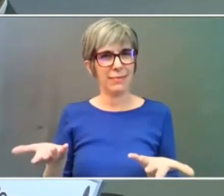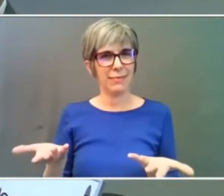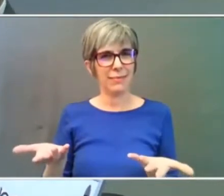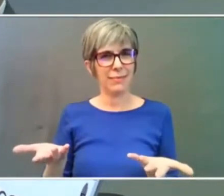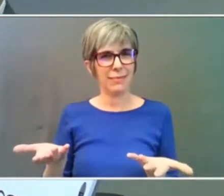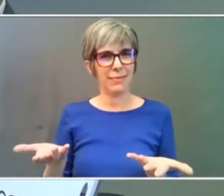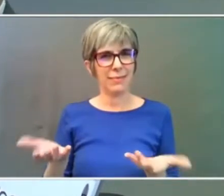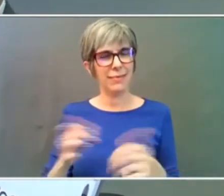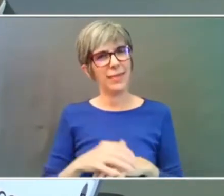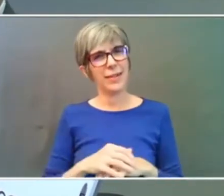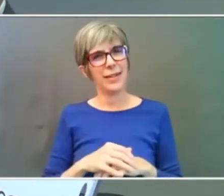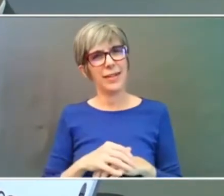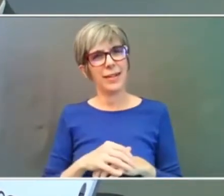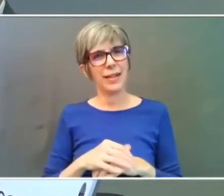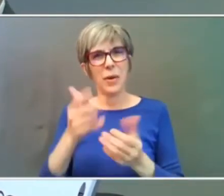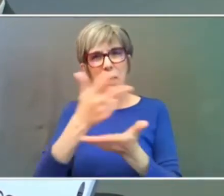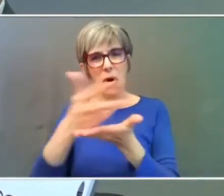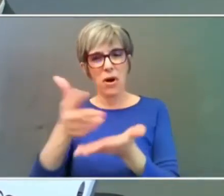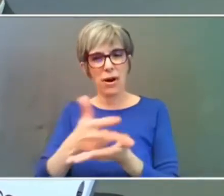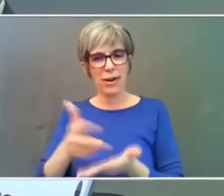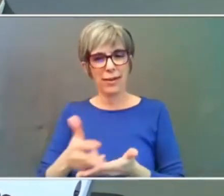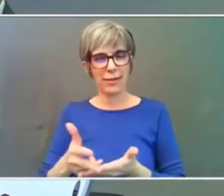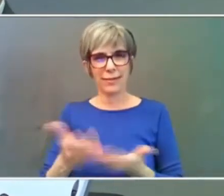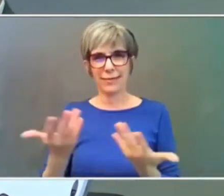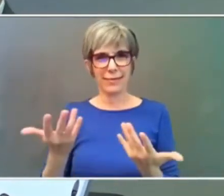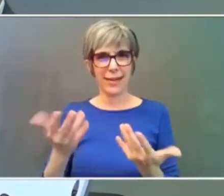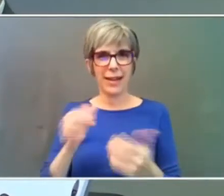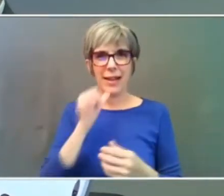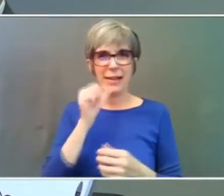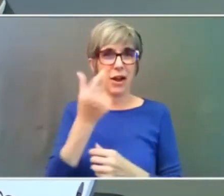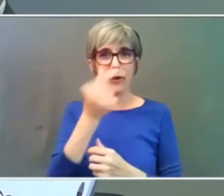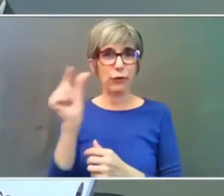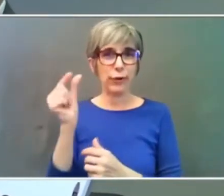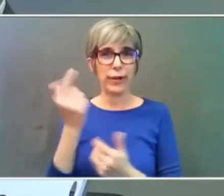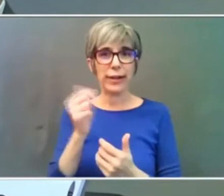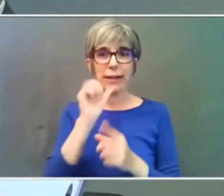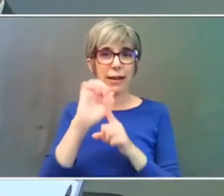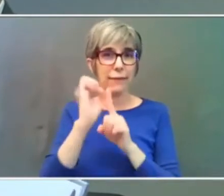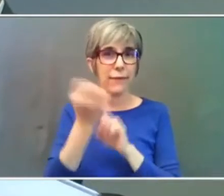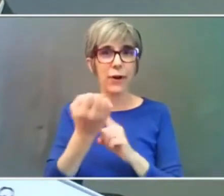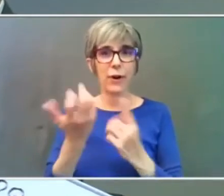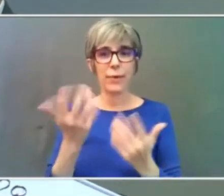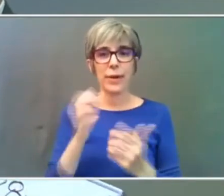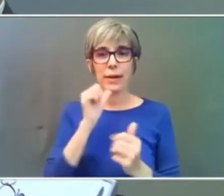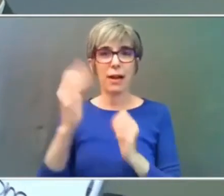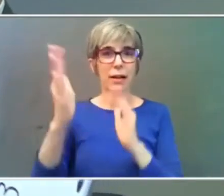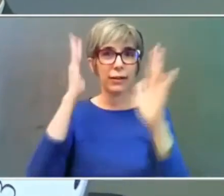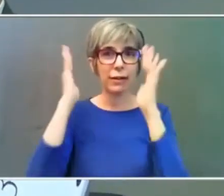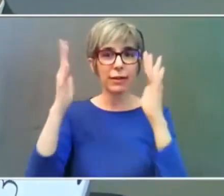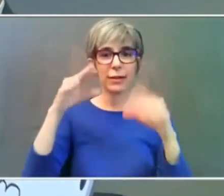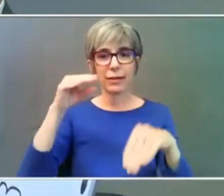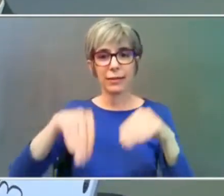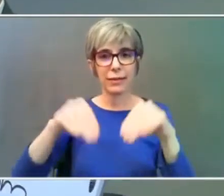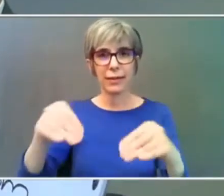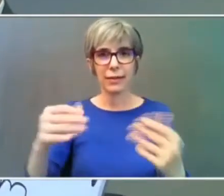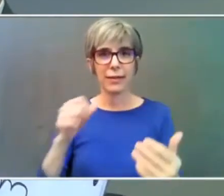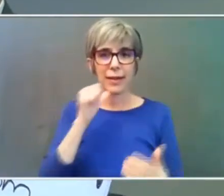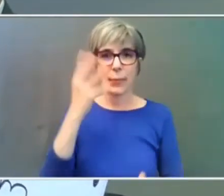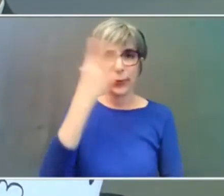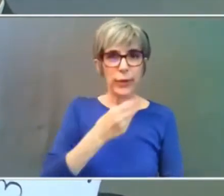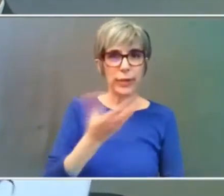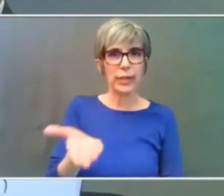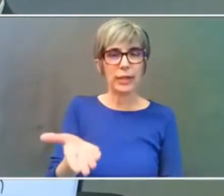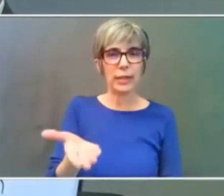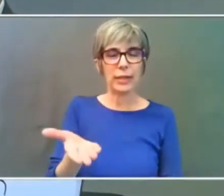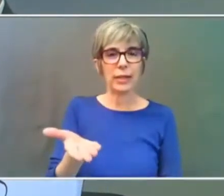parking decks aren't very green. They're not very environmentally friendly, right? So as